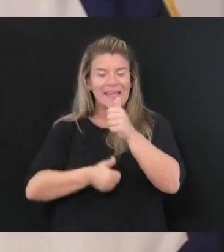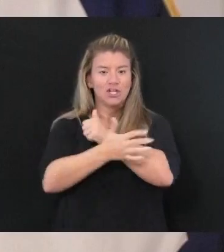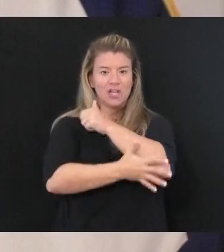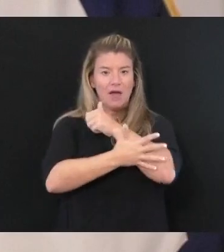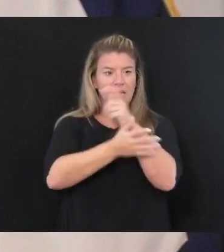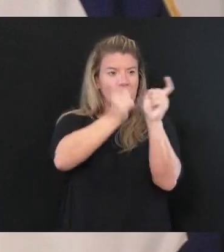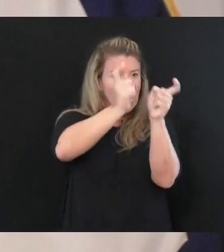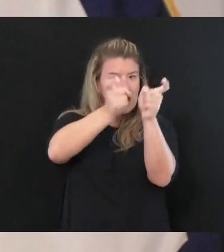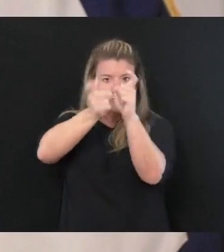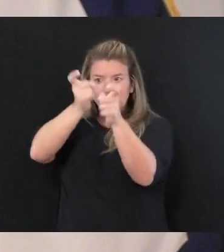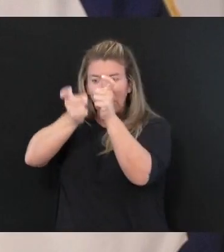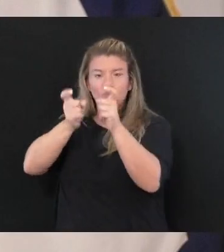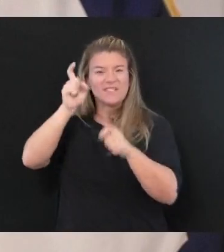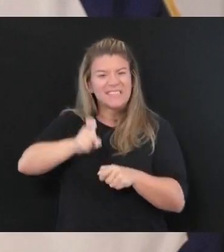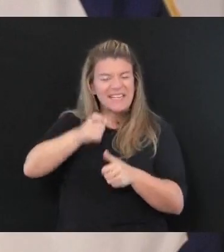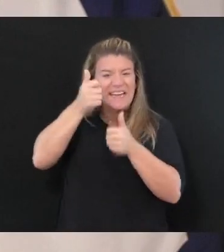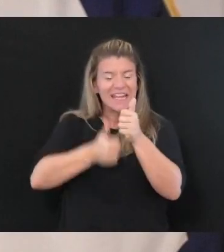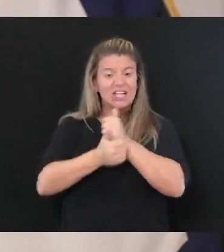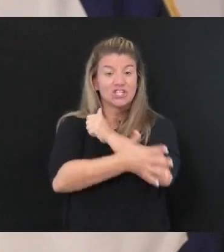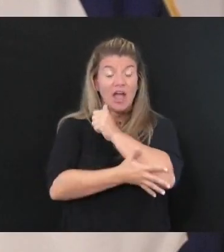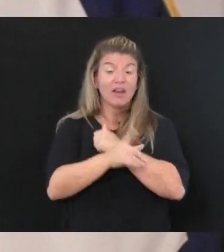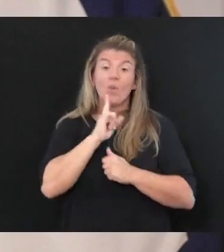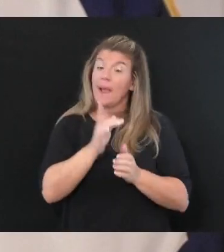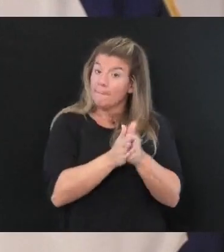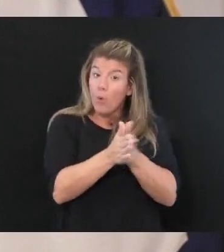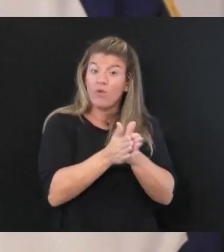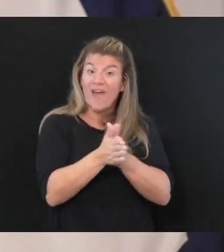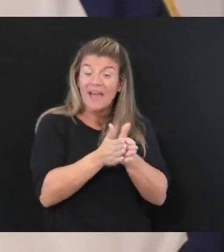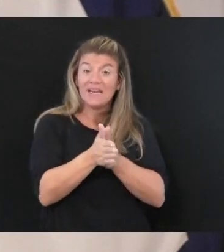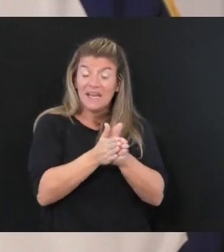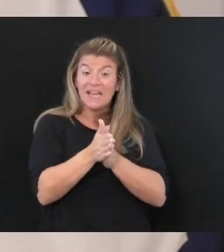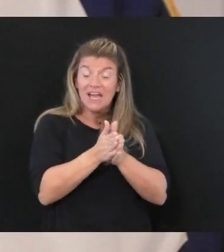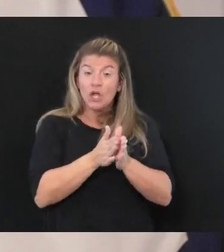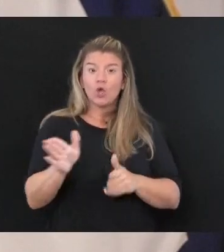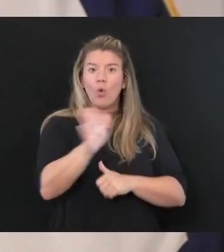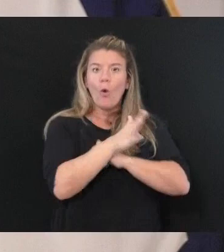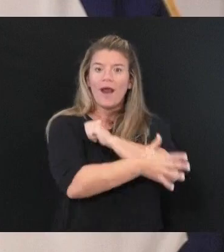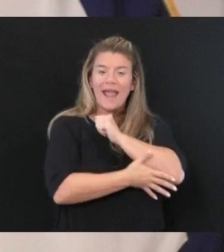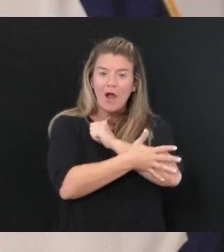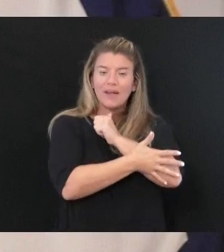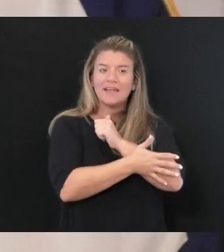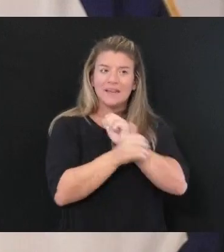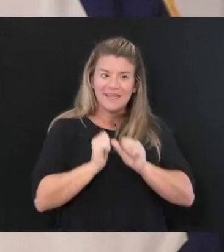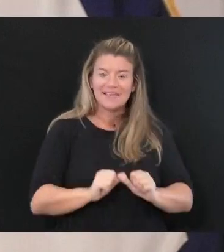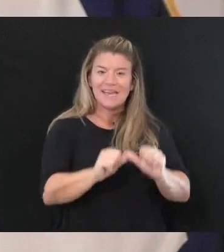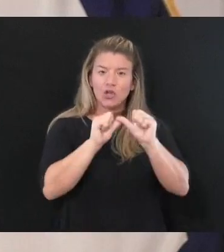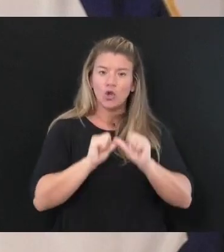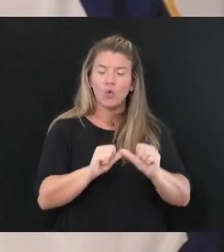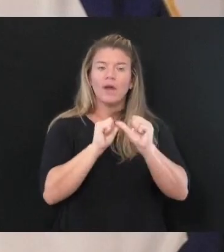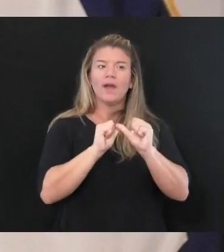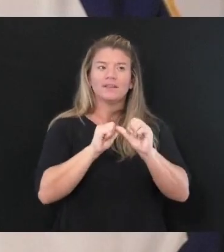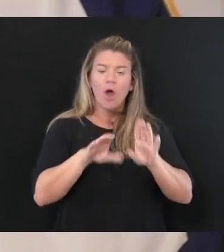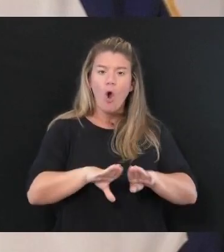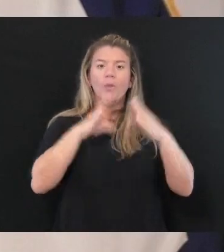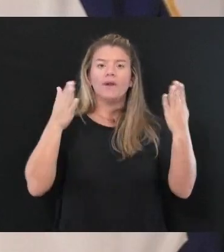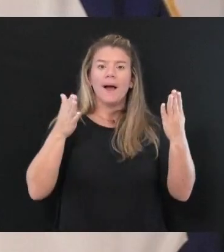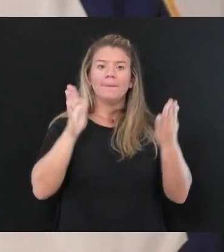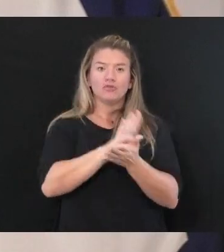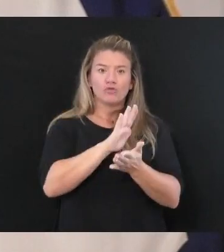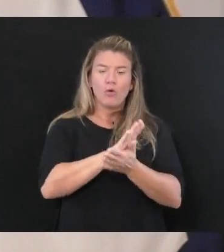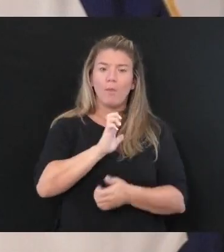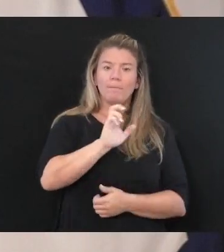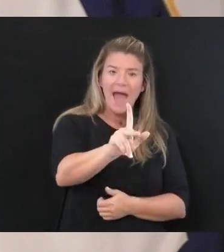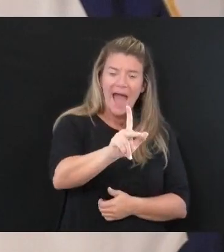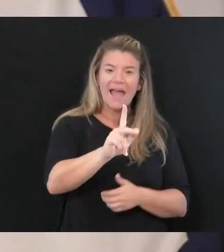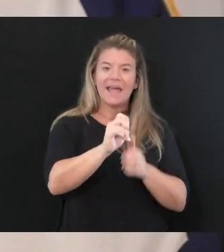in each county, motivate each county, and really still continue to try to get our kids back in school and try to